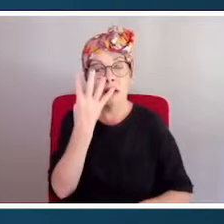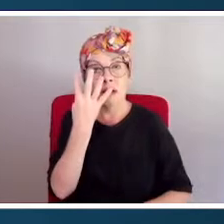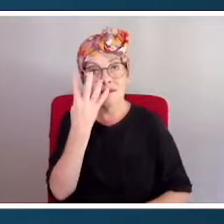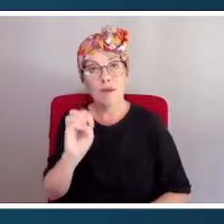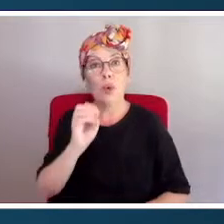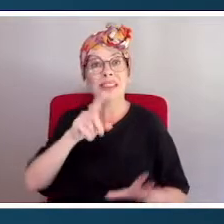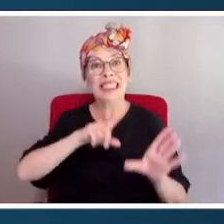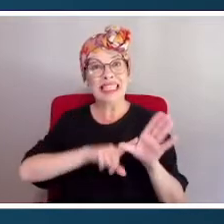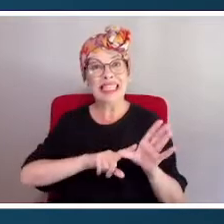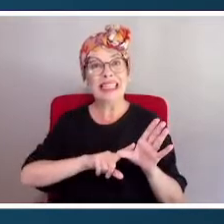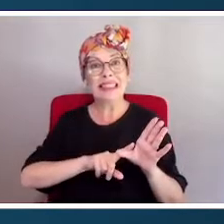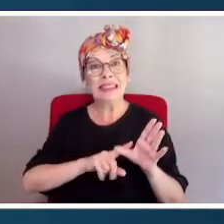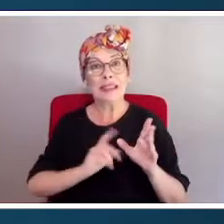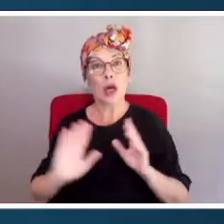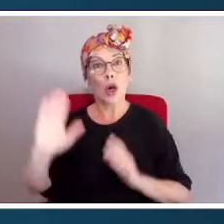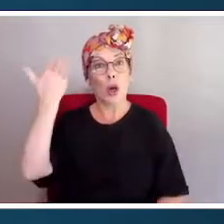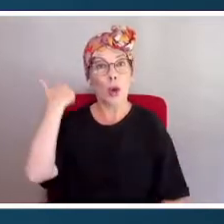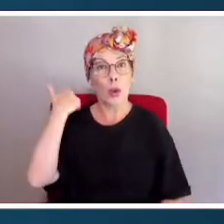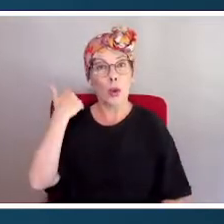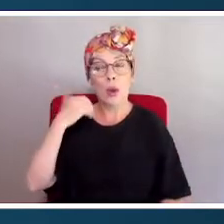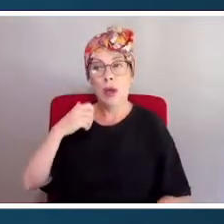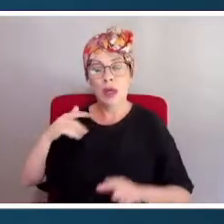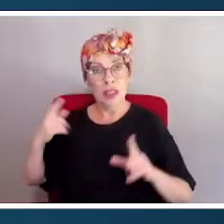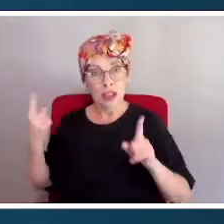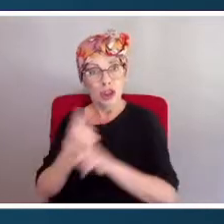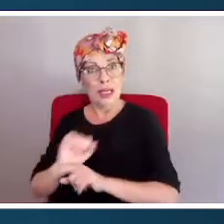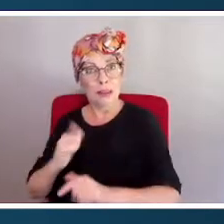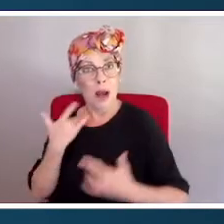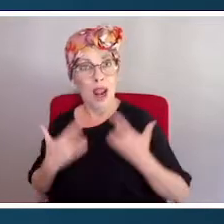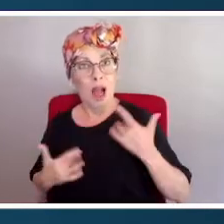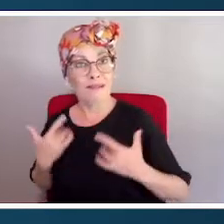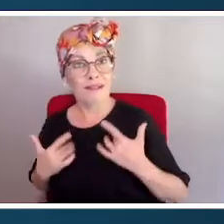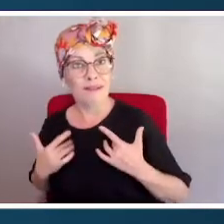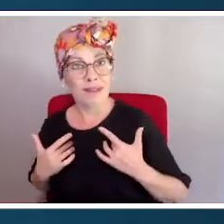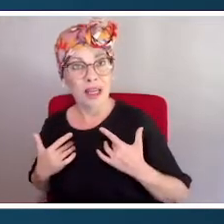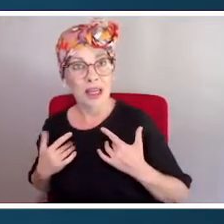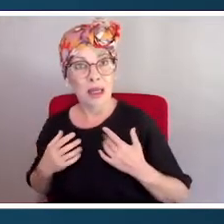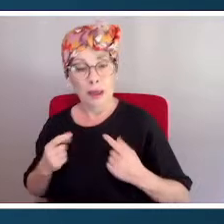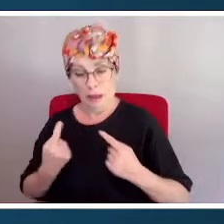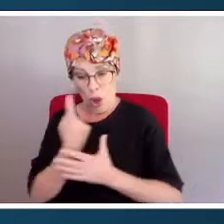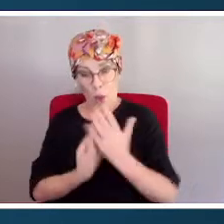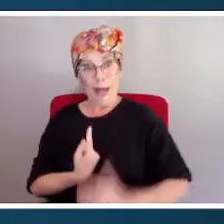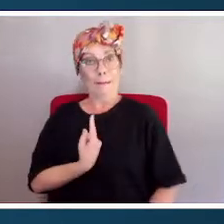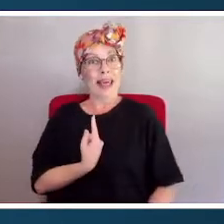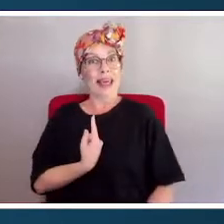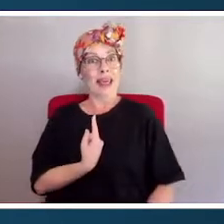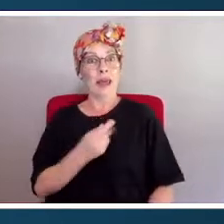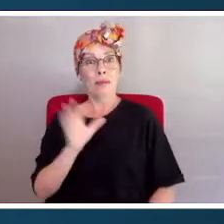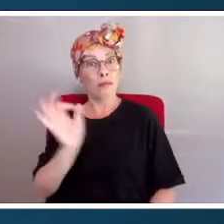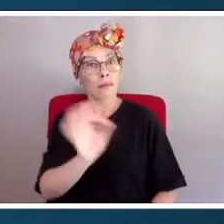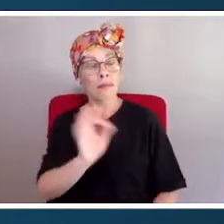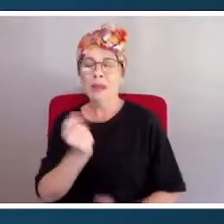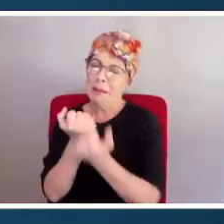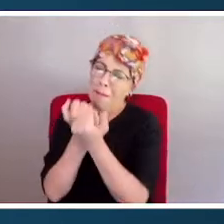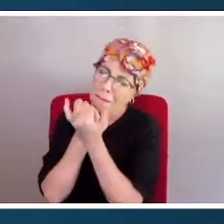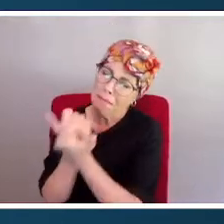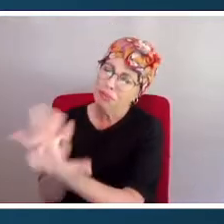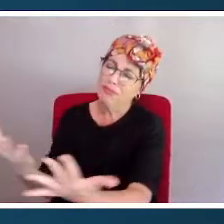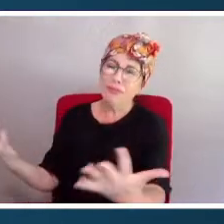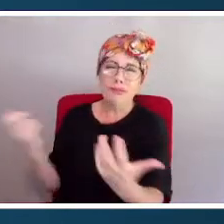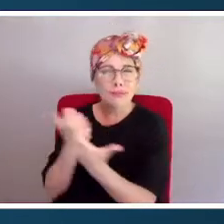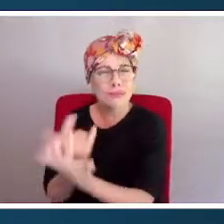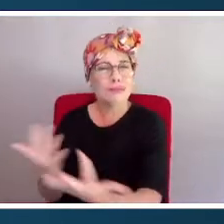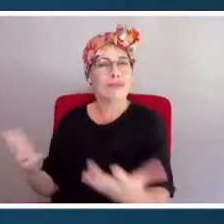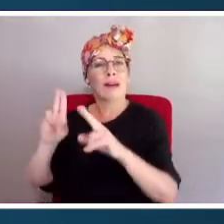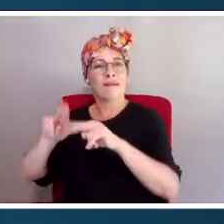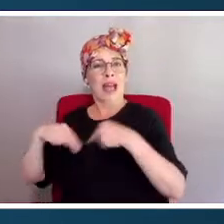so for children of other 100 families. And I have no doubt that it has done so or